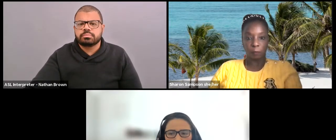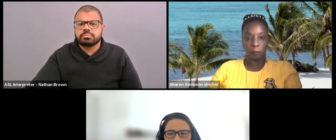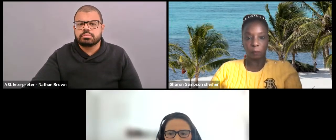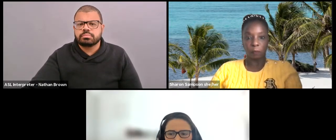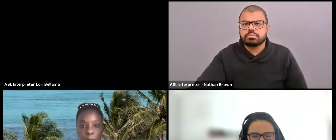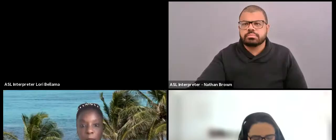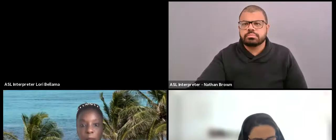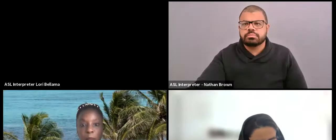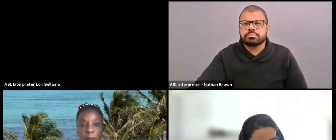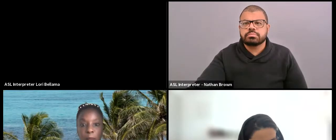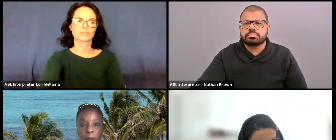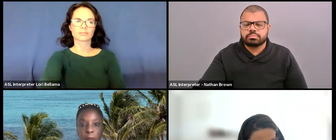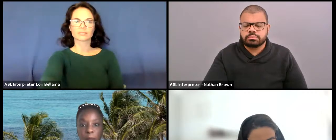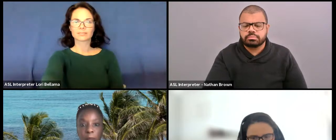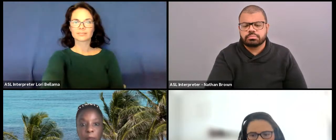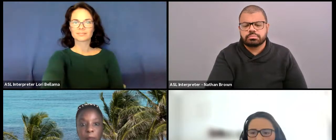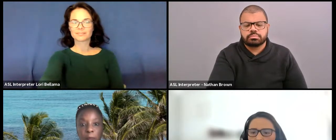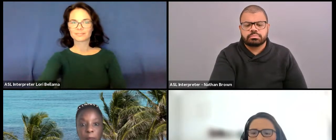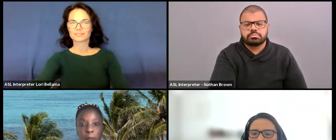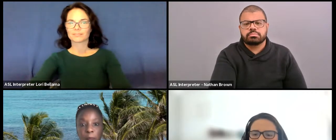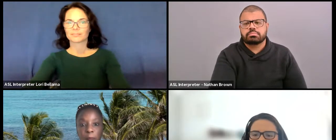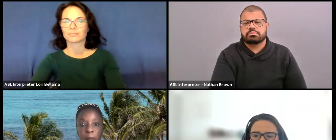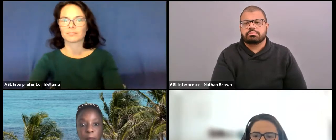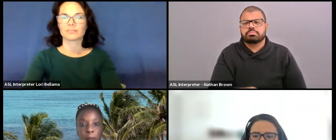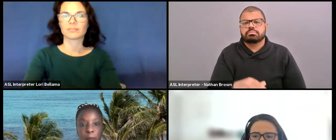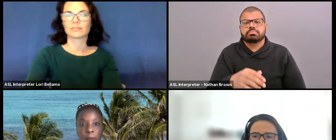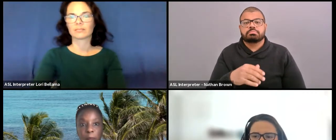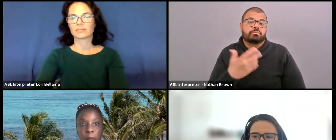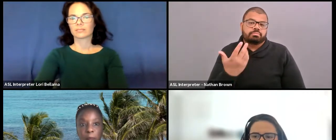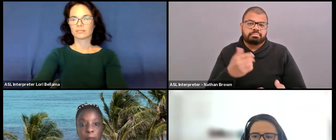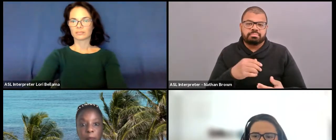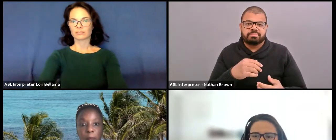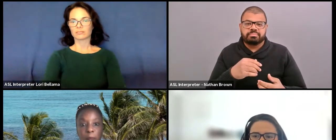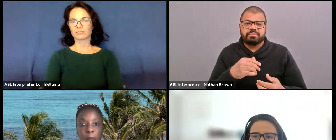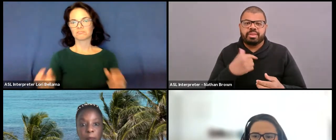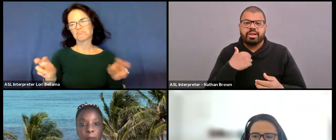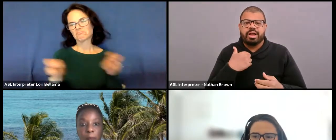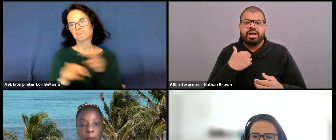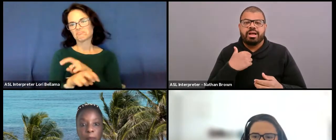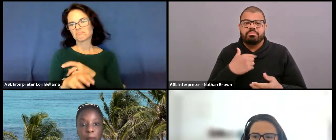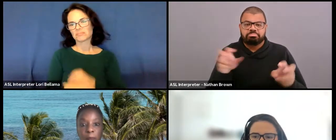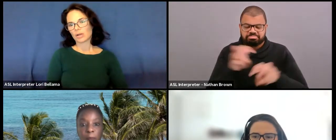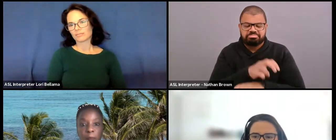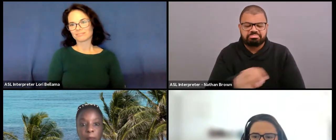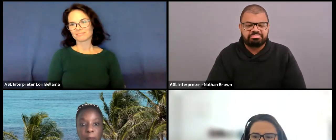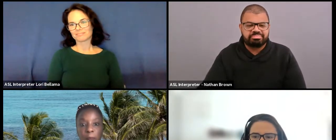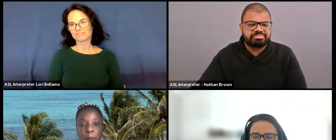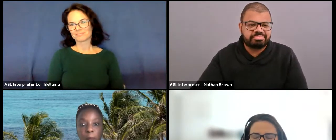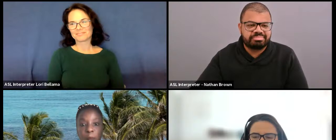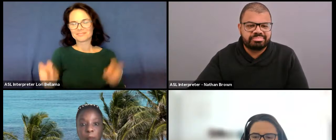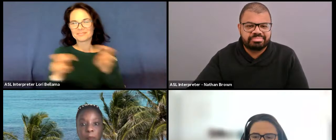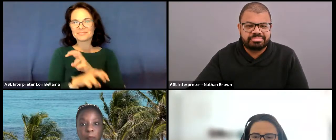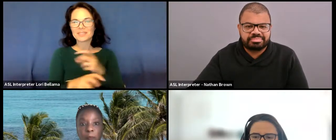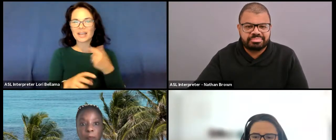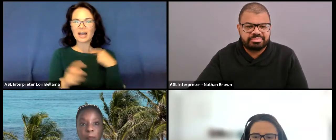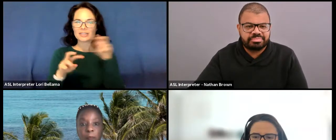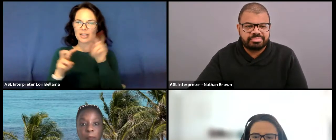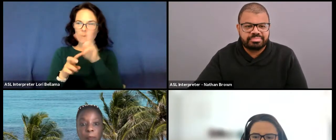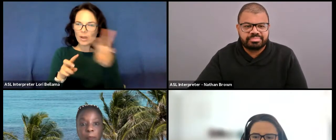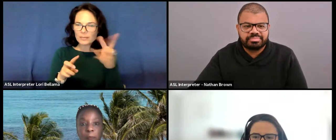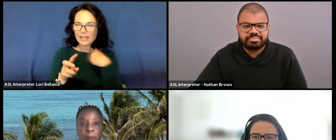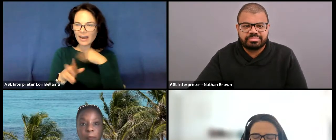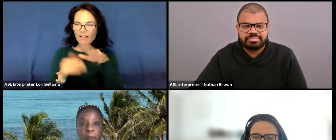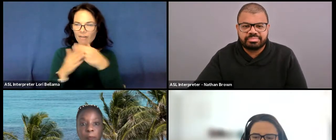at the website that has all of the information about probation and dismissal. And I asked the question in chat on what